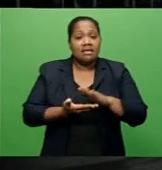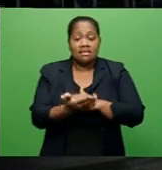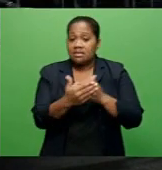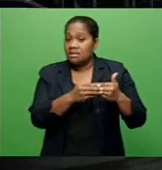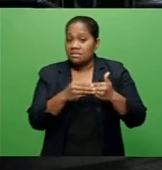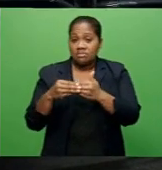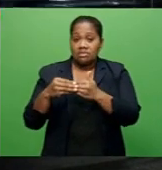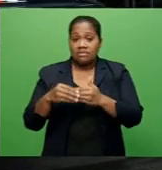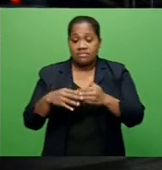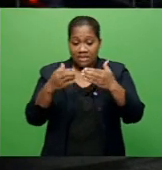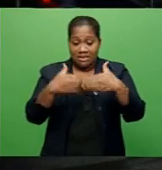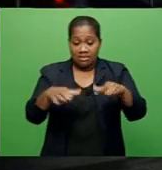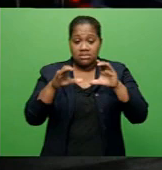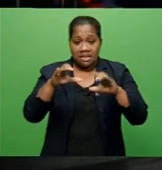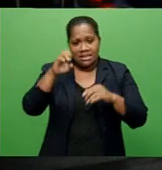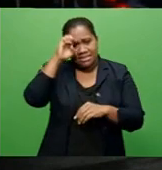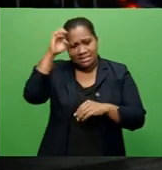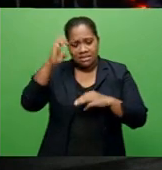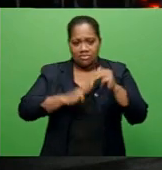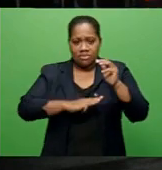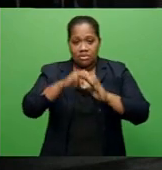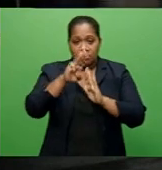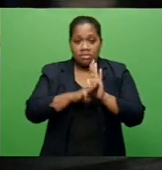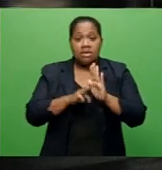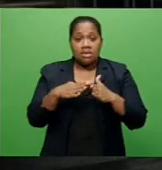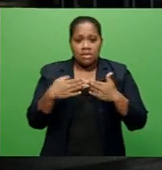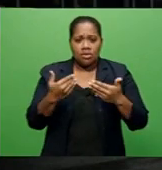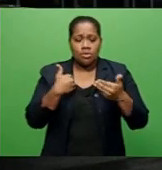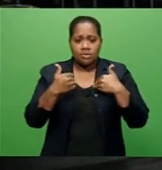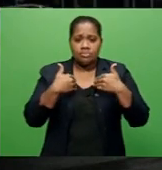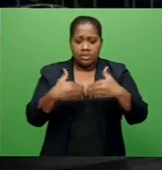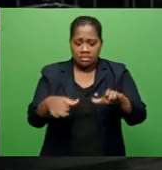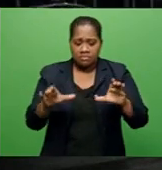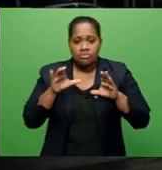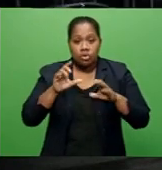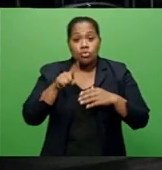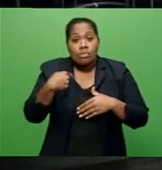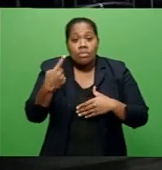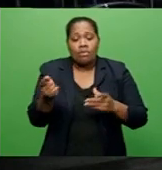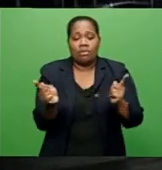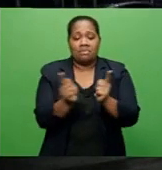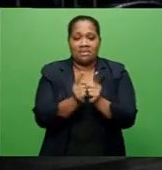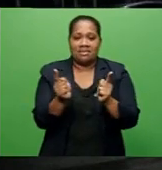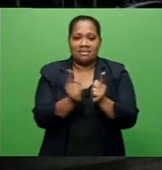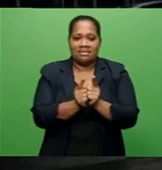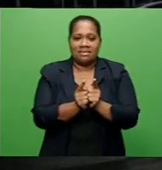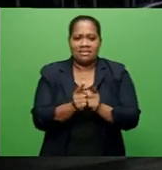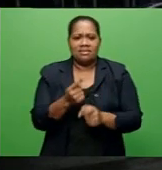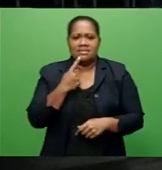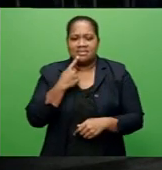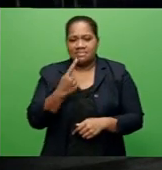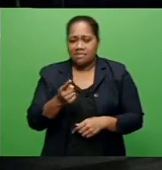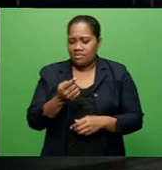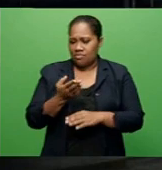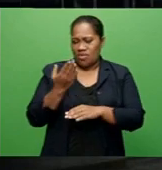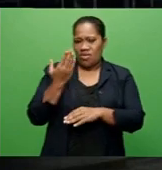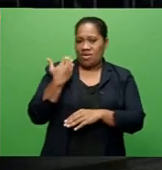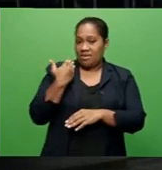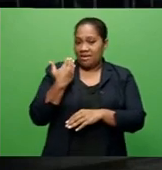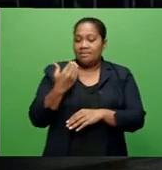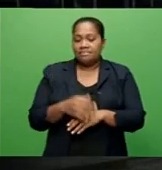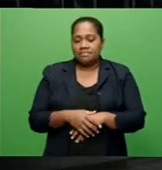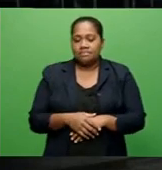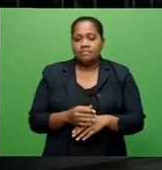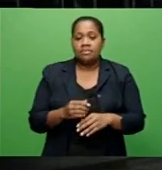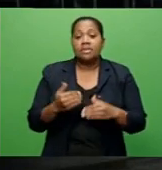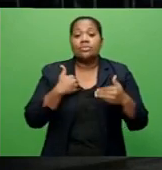and senior management. Now, the USP Council are scheduled to have a meeting tomorrow, and as mentioned earlier, the USP